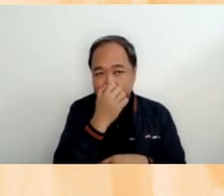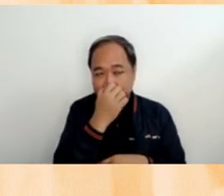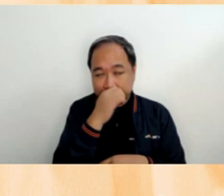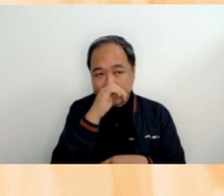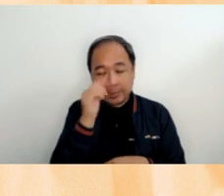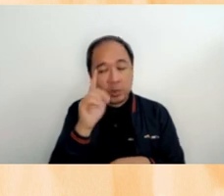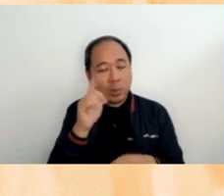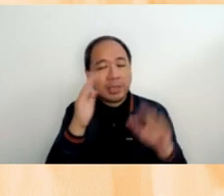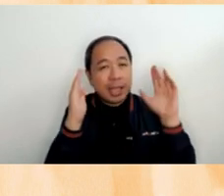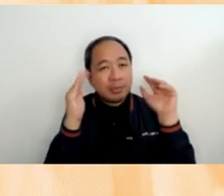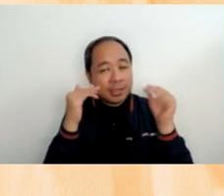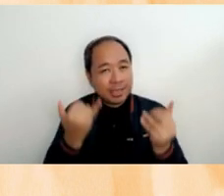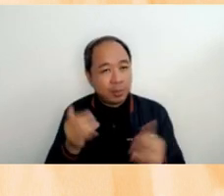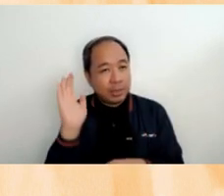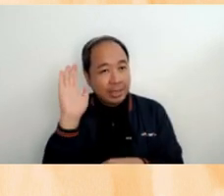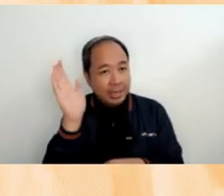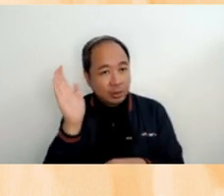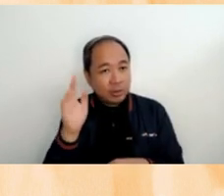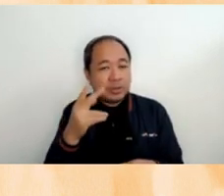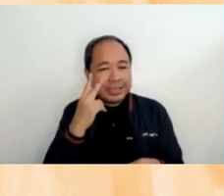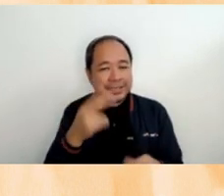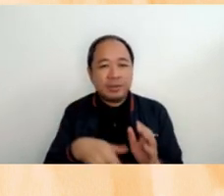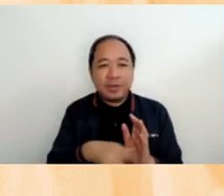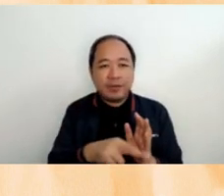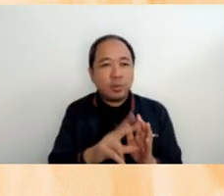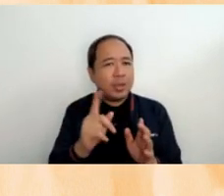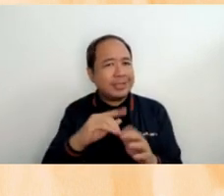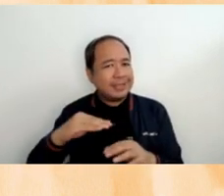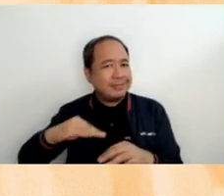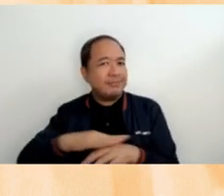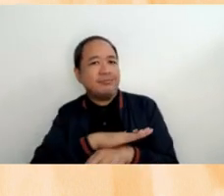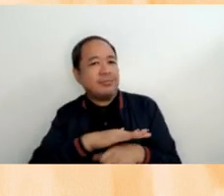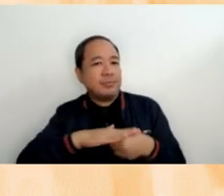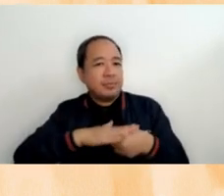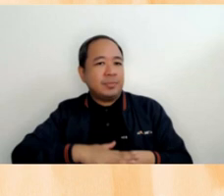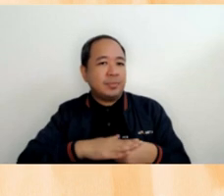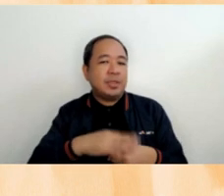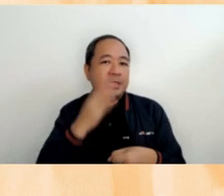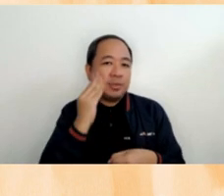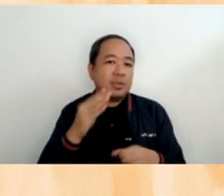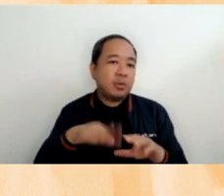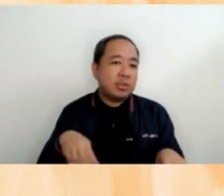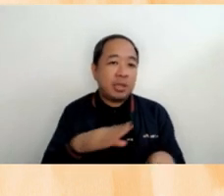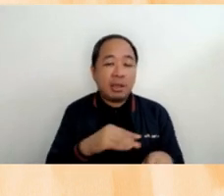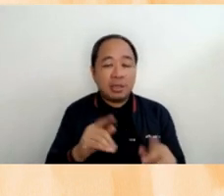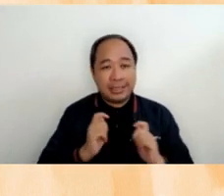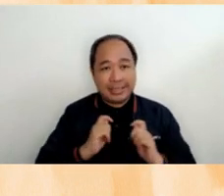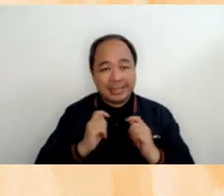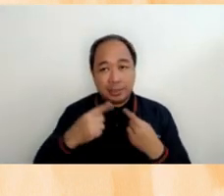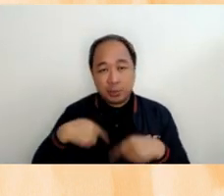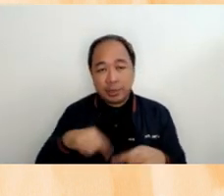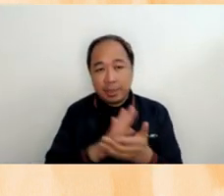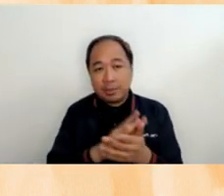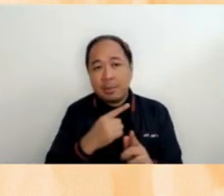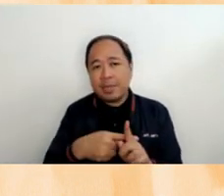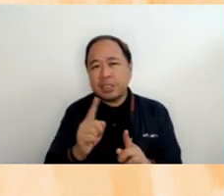lecture? We will review key stressors faced by children and teens during pandemic and the consequences to